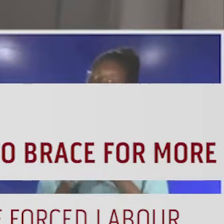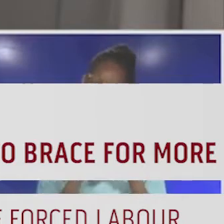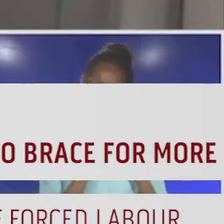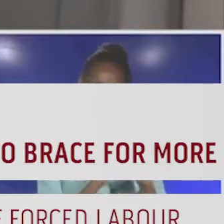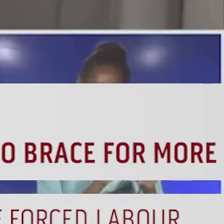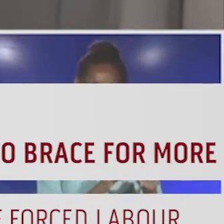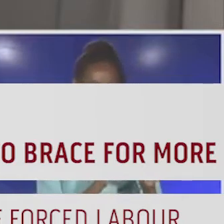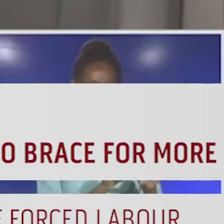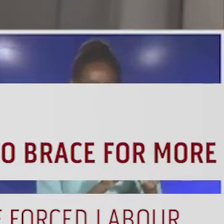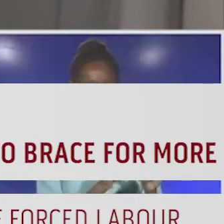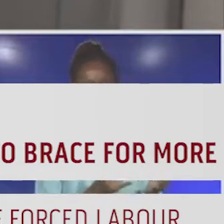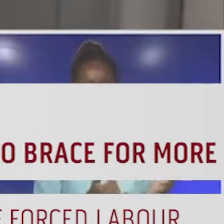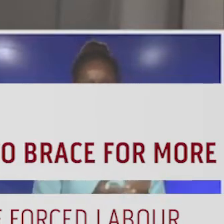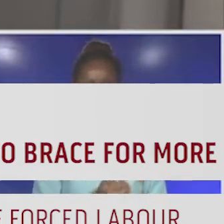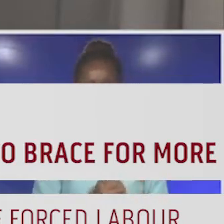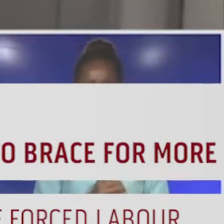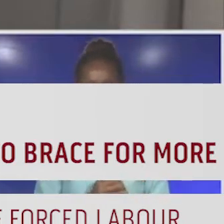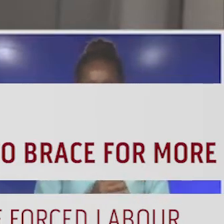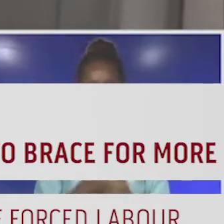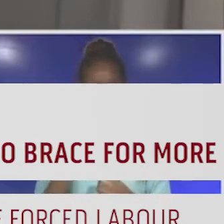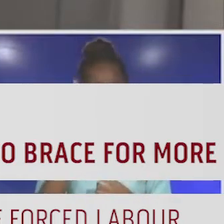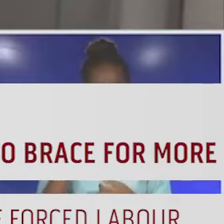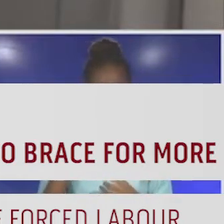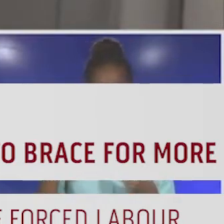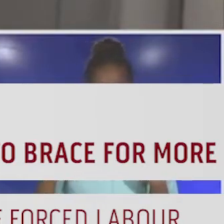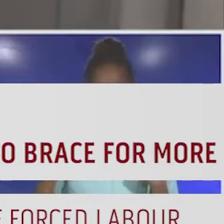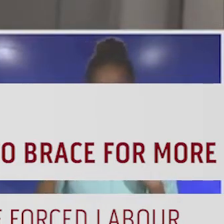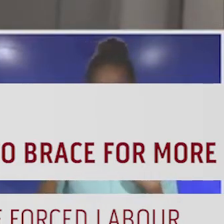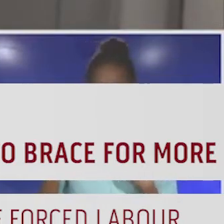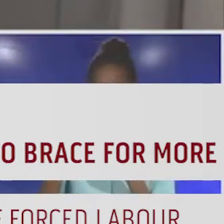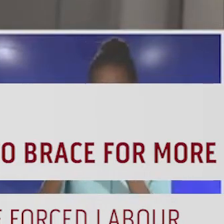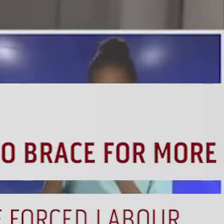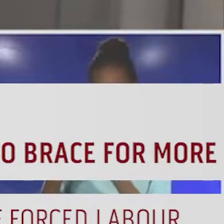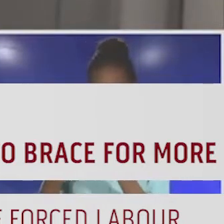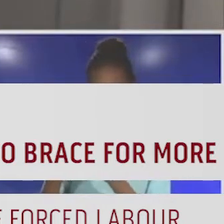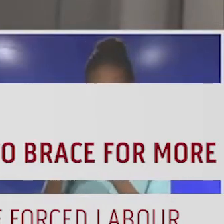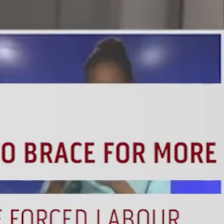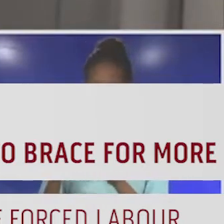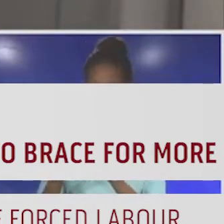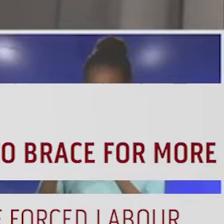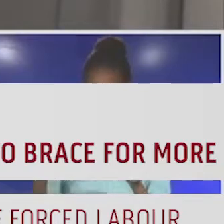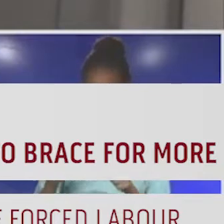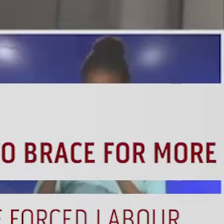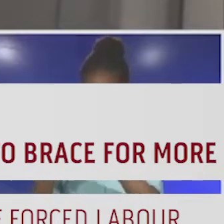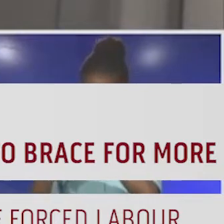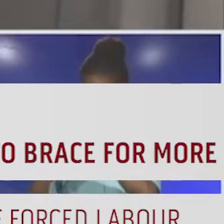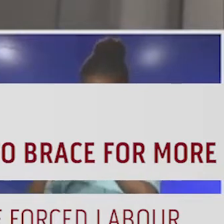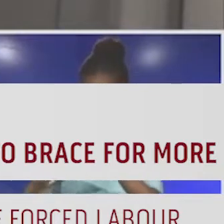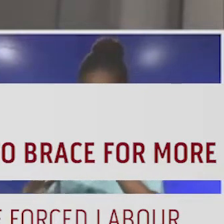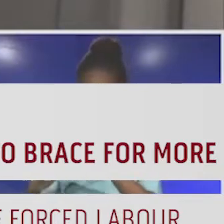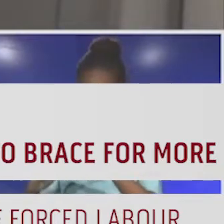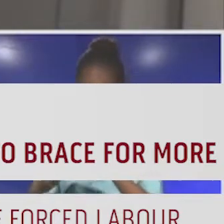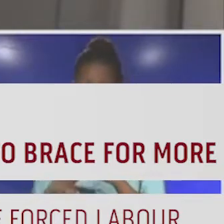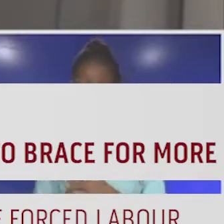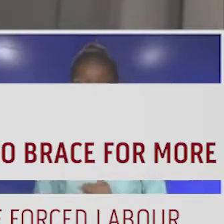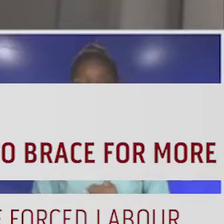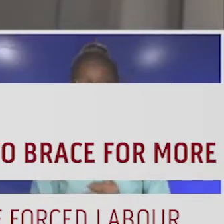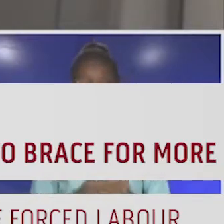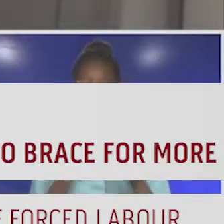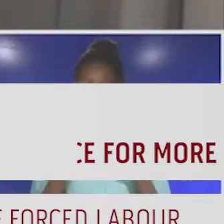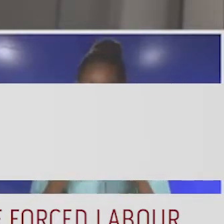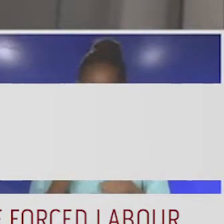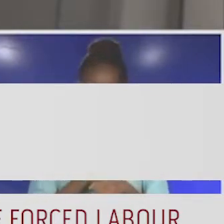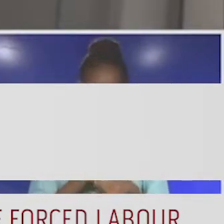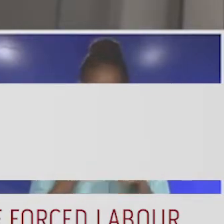lot of culvert failures and landslips on the road network itself. So we are mobilizing today to start the